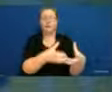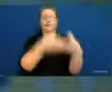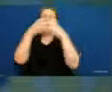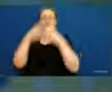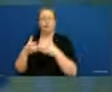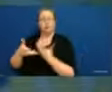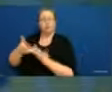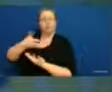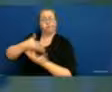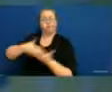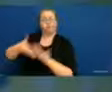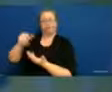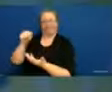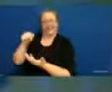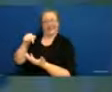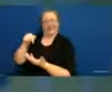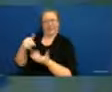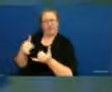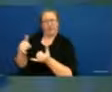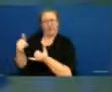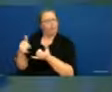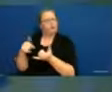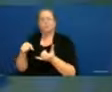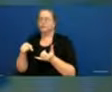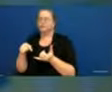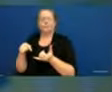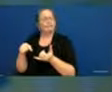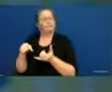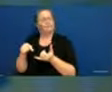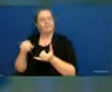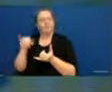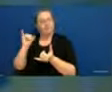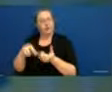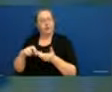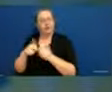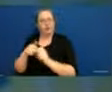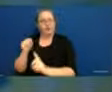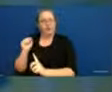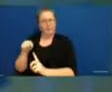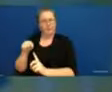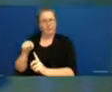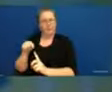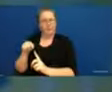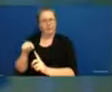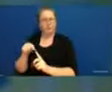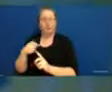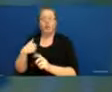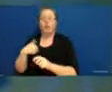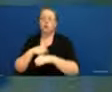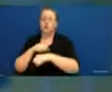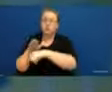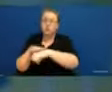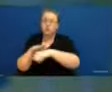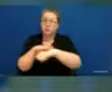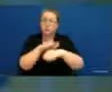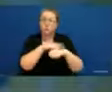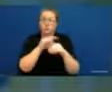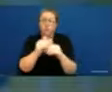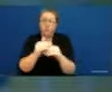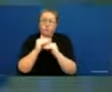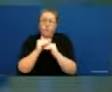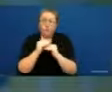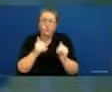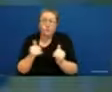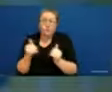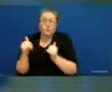together afterwards. And those are the household and community private party or events. When we put in measures to try and reduce some